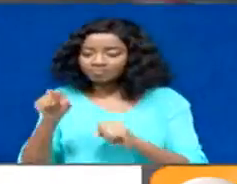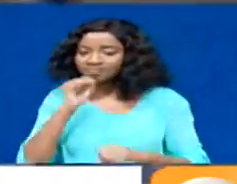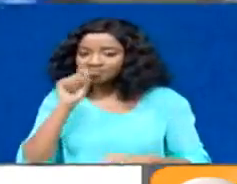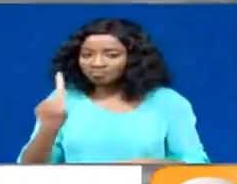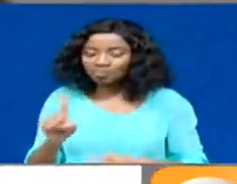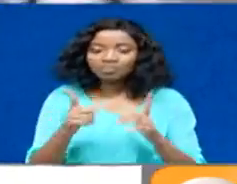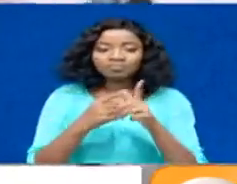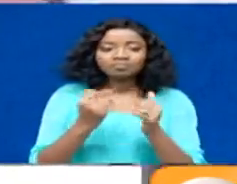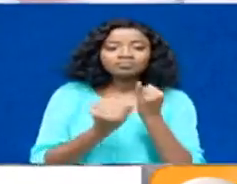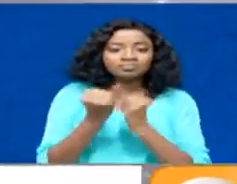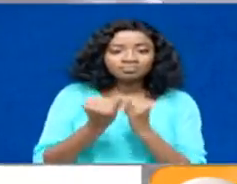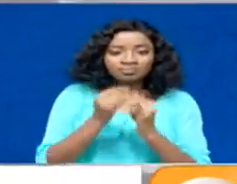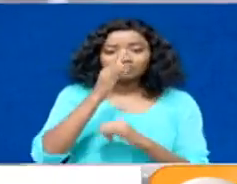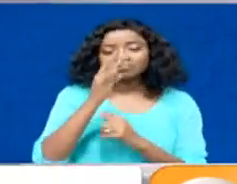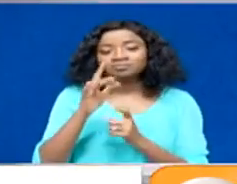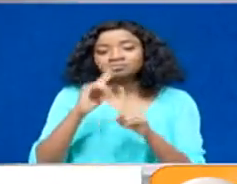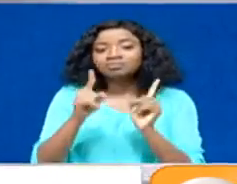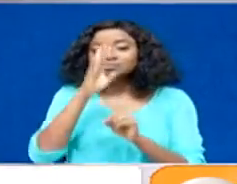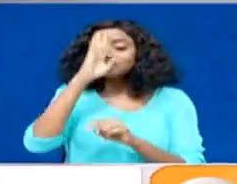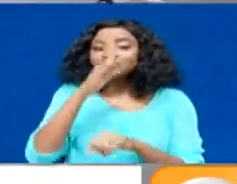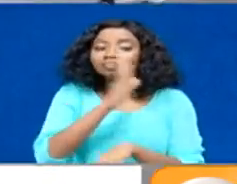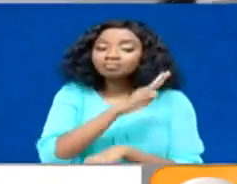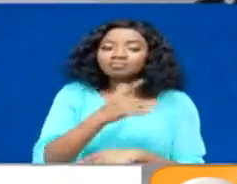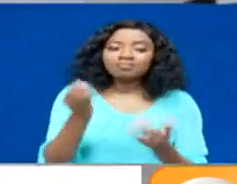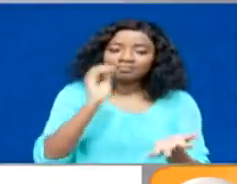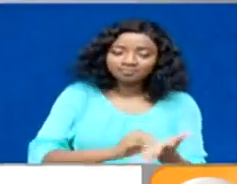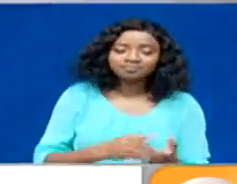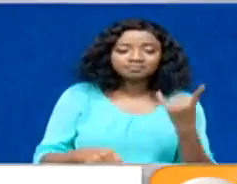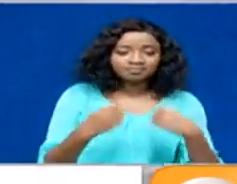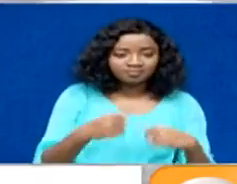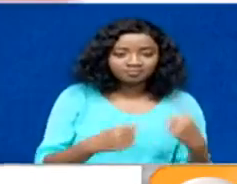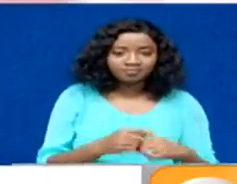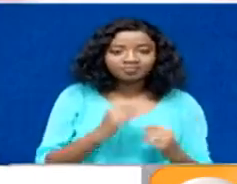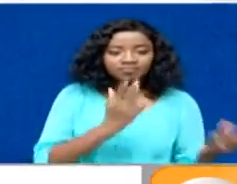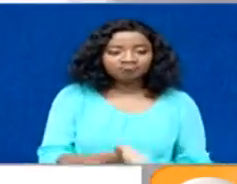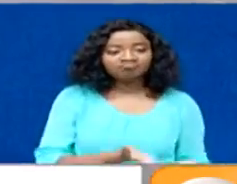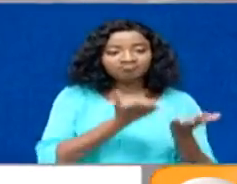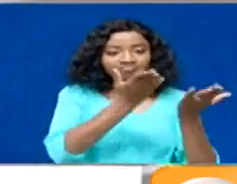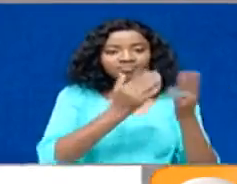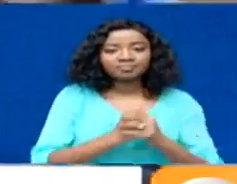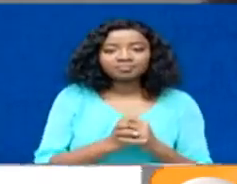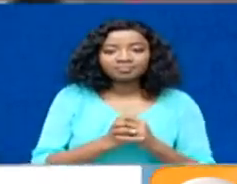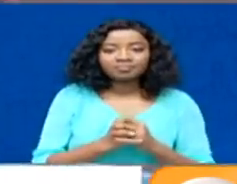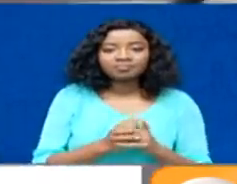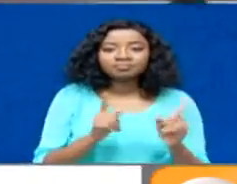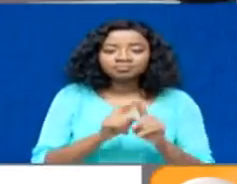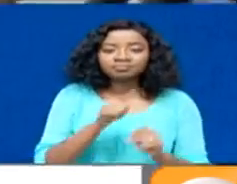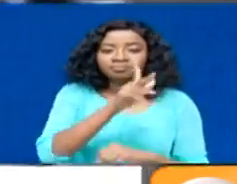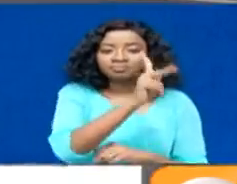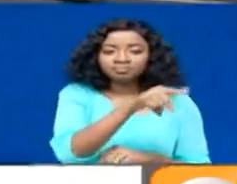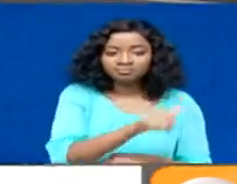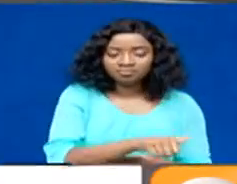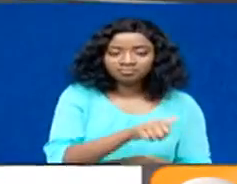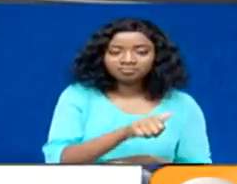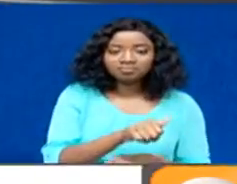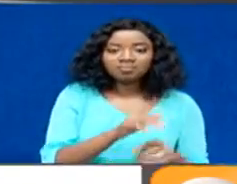but bounced back in the second game Sunday afternoon at the Nyayo National Stadium Gymnasium in Nairobi. Now, KPA led the first